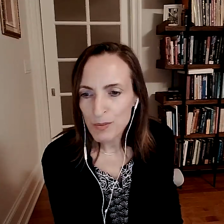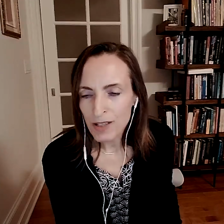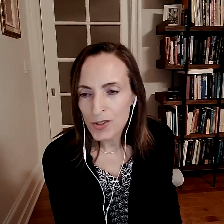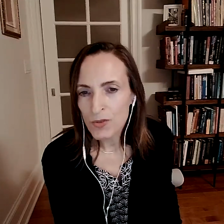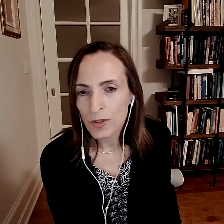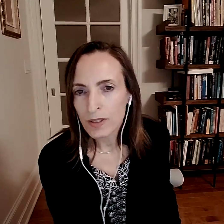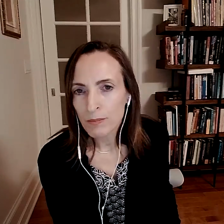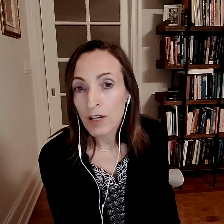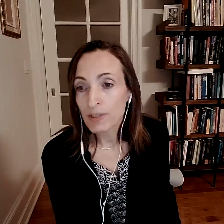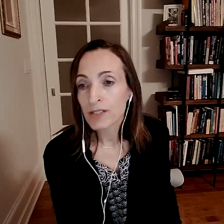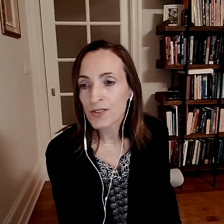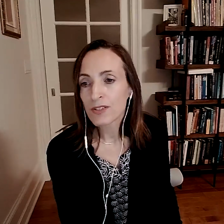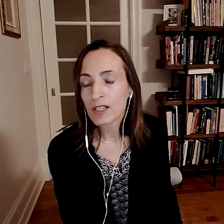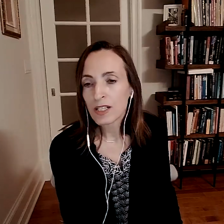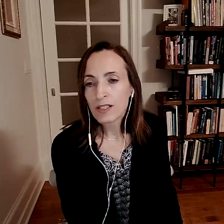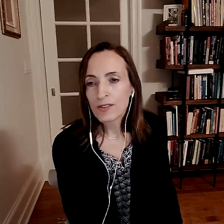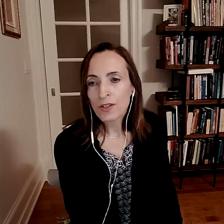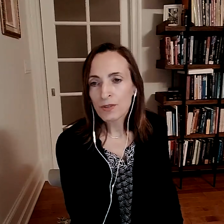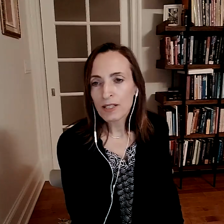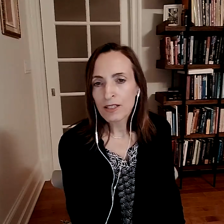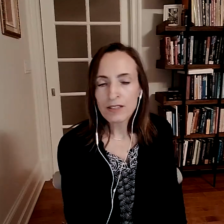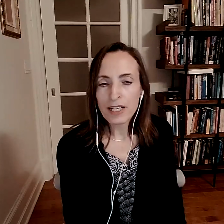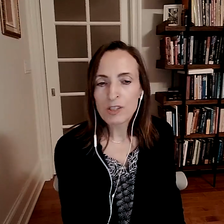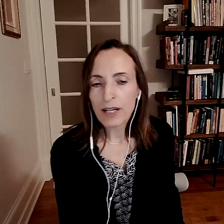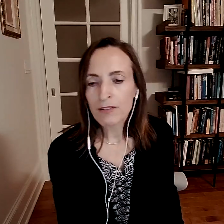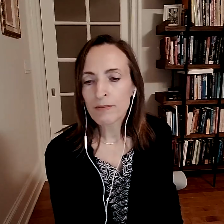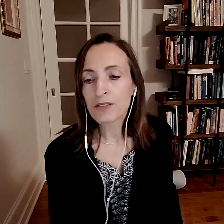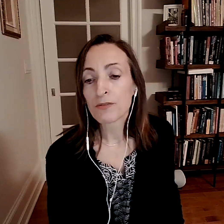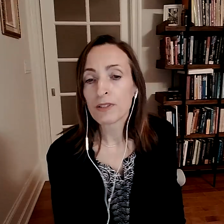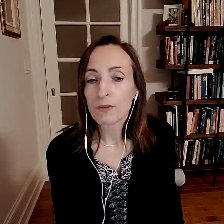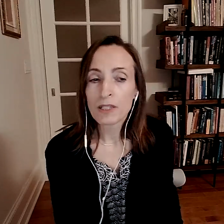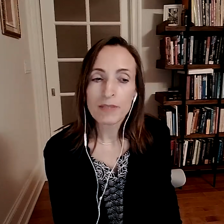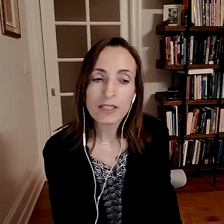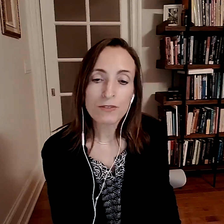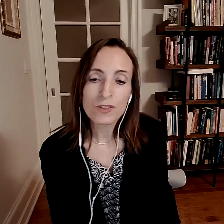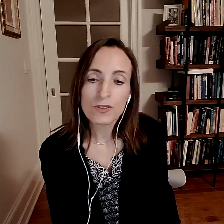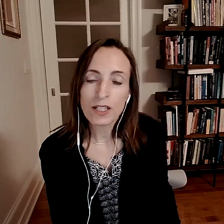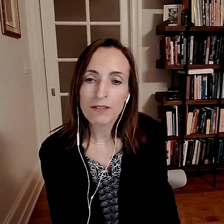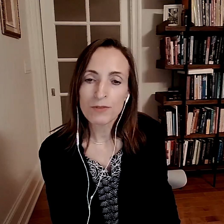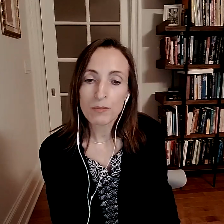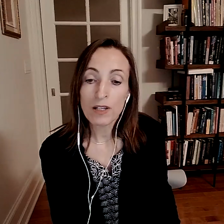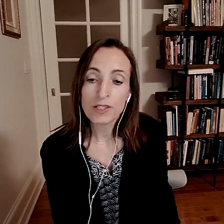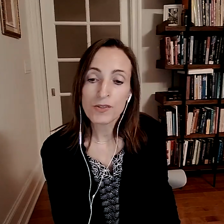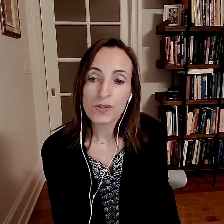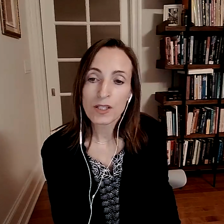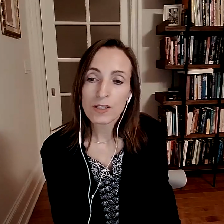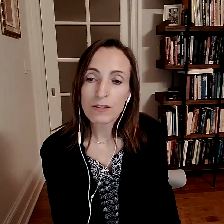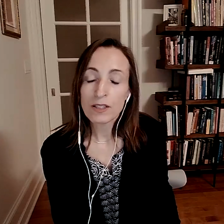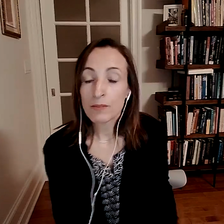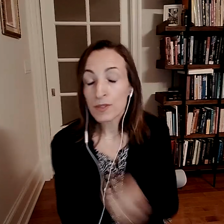divergent responses for prominence. So I think language background makes a really big difference for